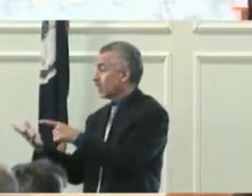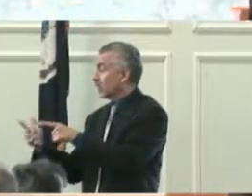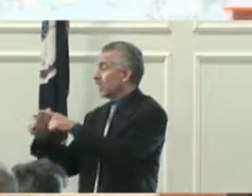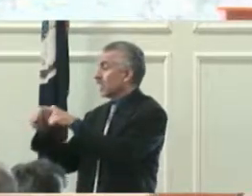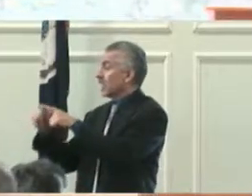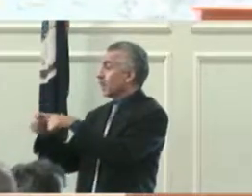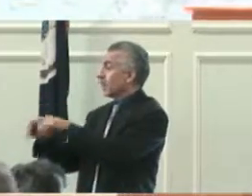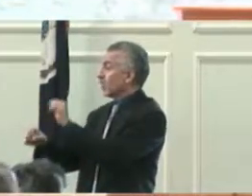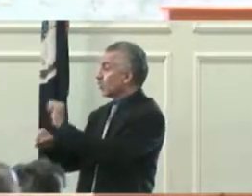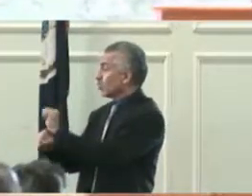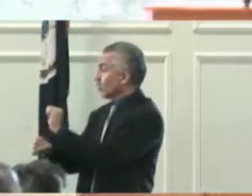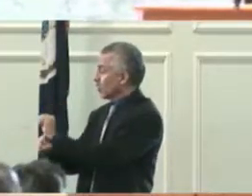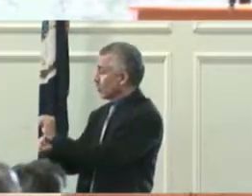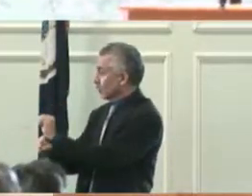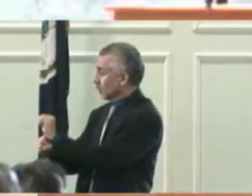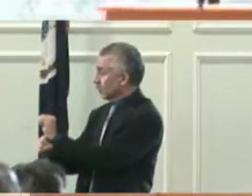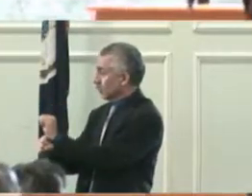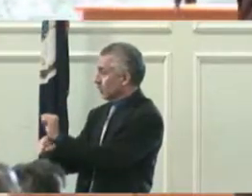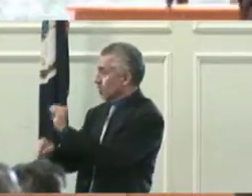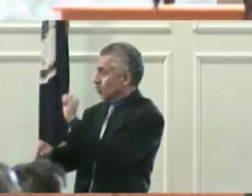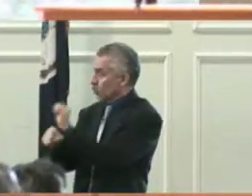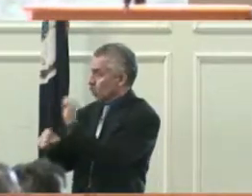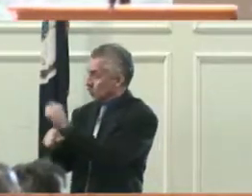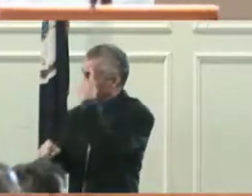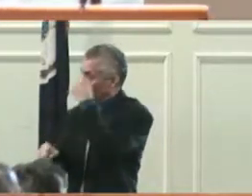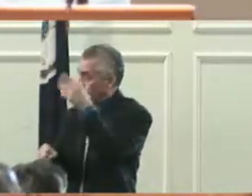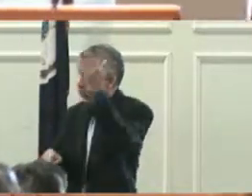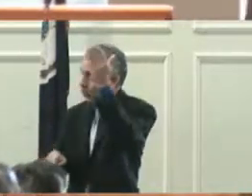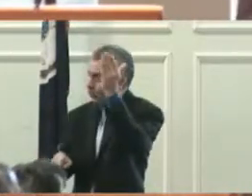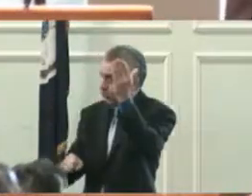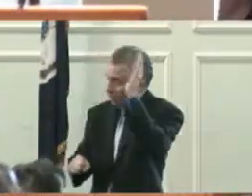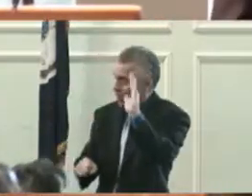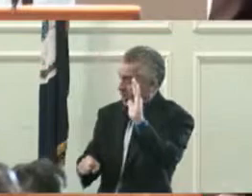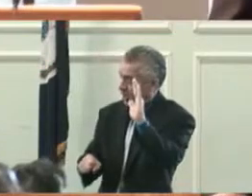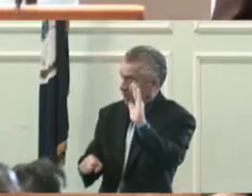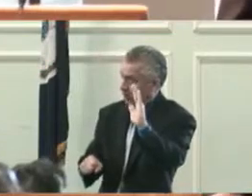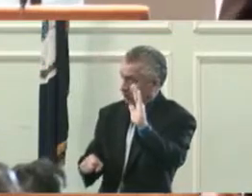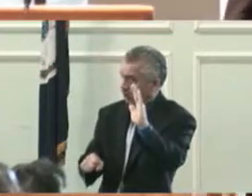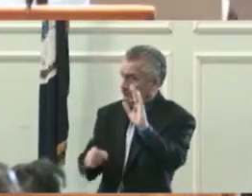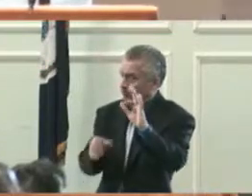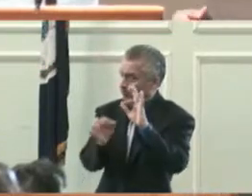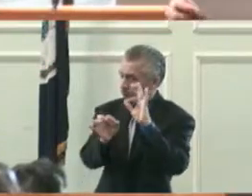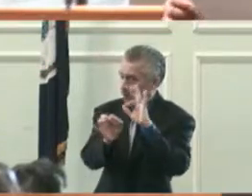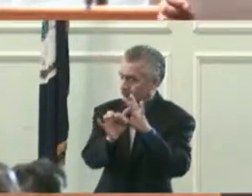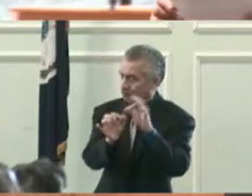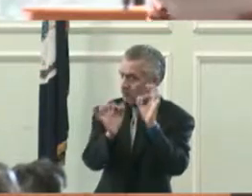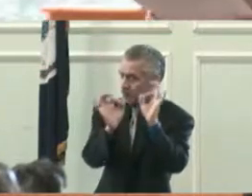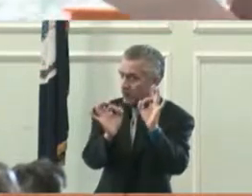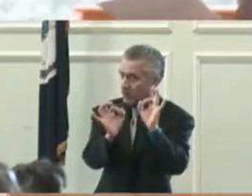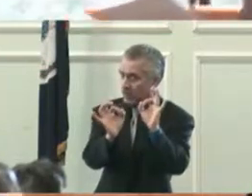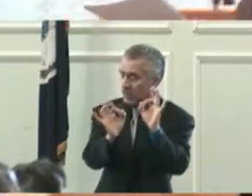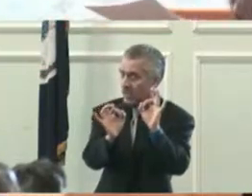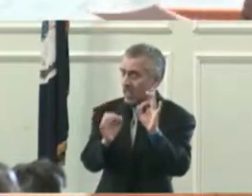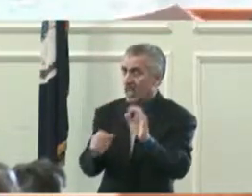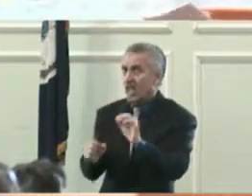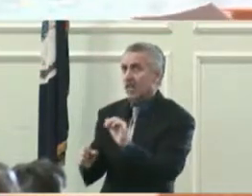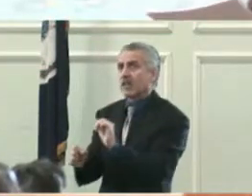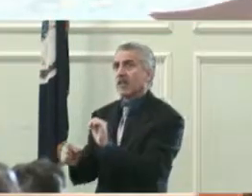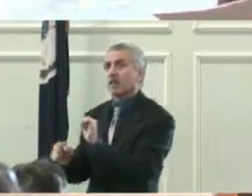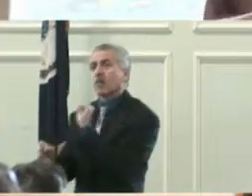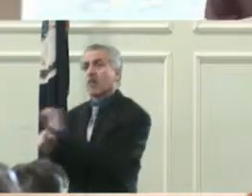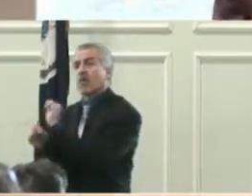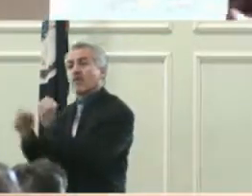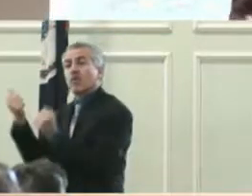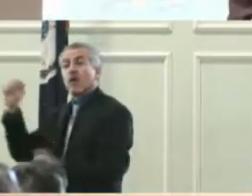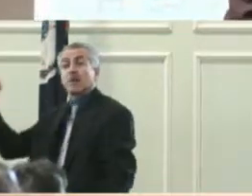works are done in righteousness in Jesus Christ, they count. Amen? We have to be in Jesus Christ in order for